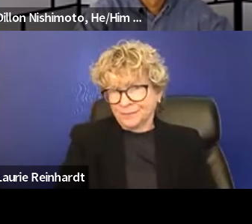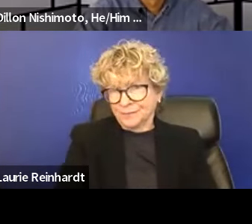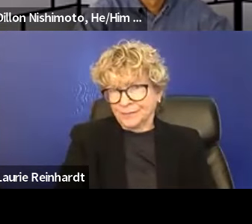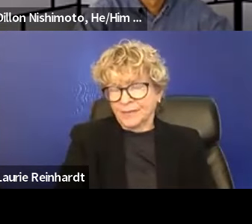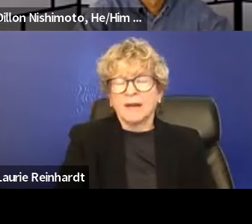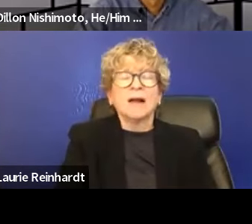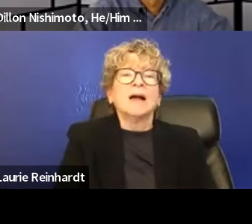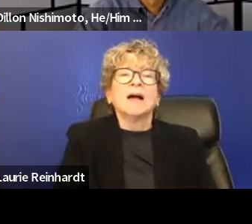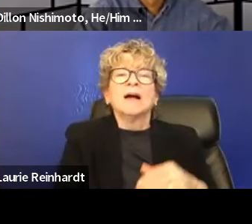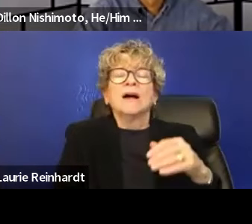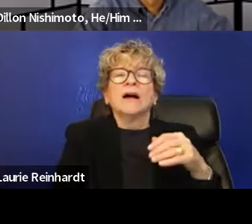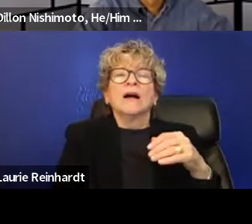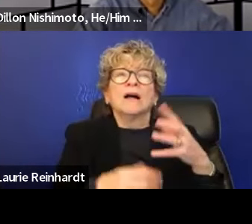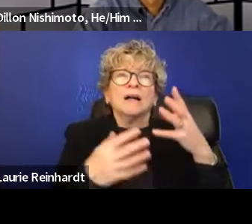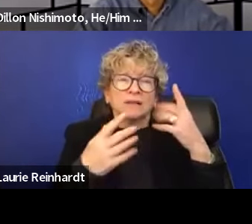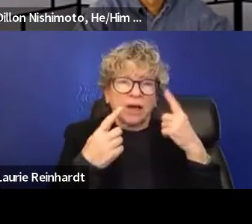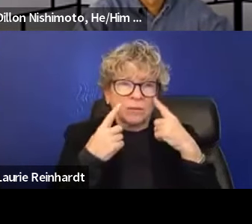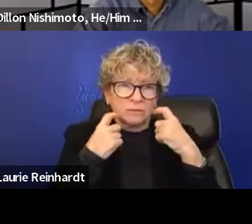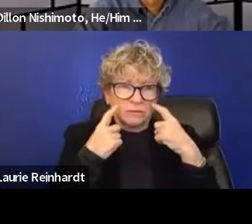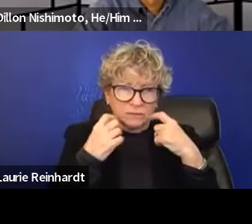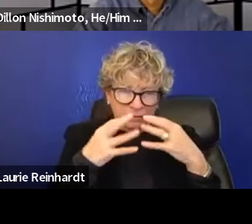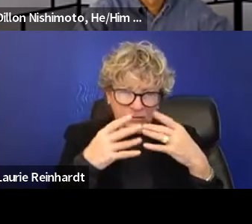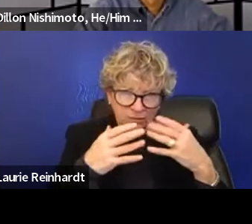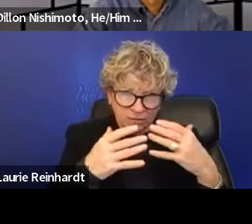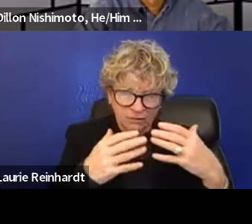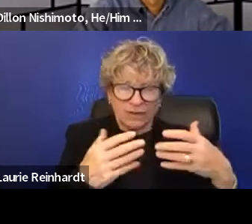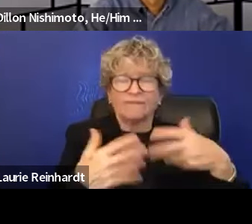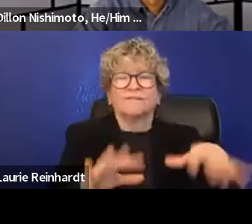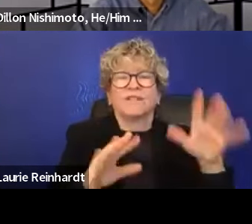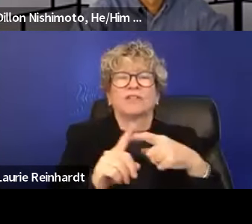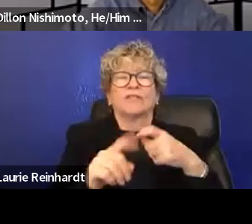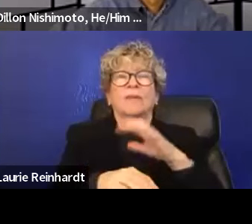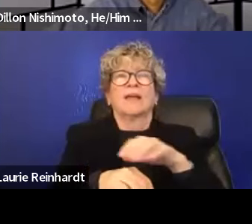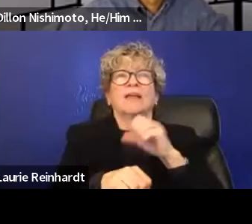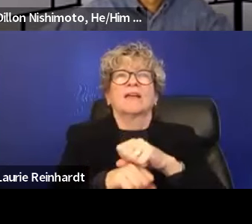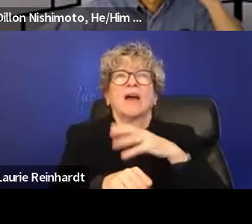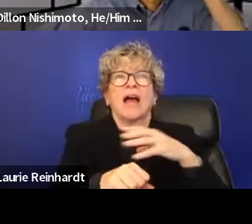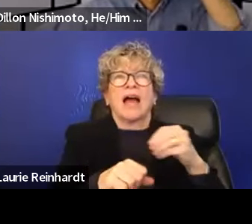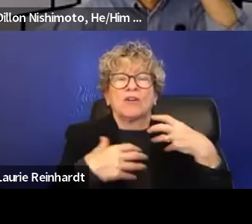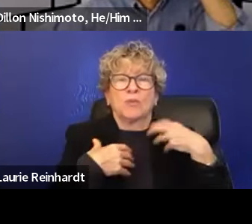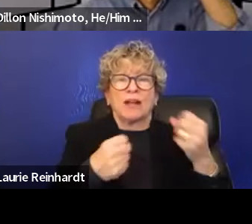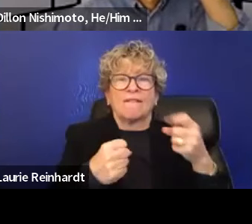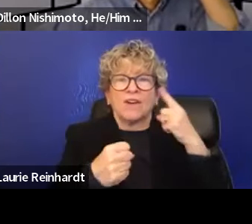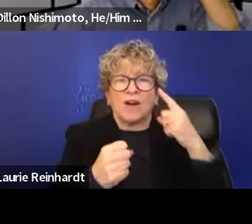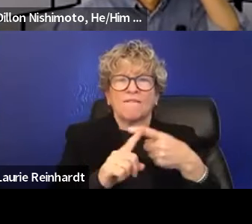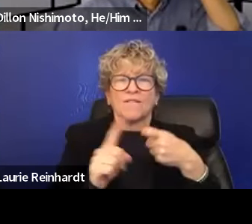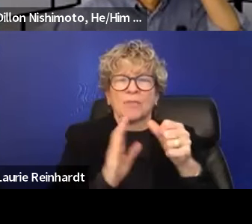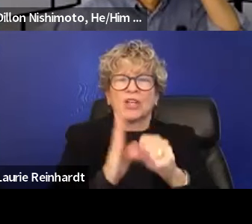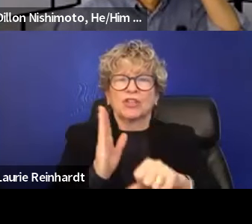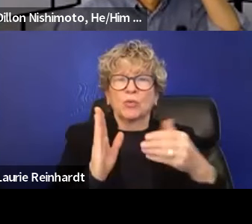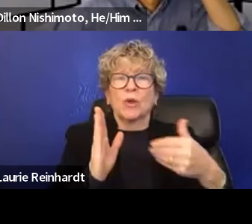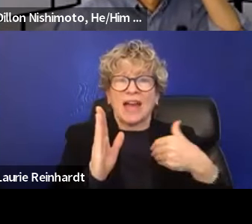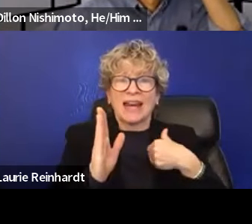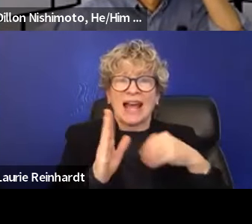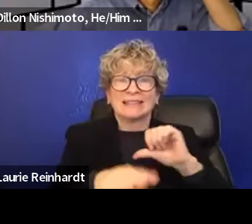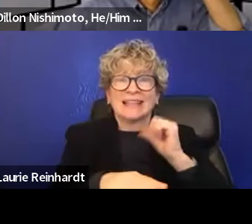So after sobbing my way out of that appointment and recovering from the surgery I had scheduled for the next day, I